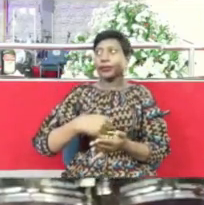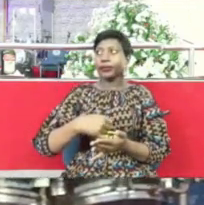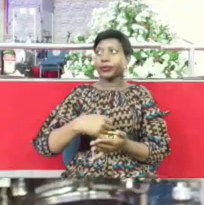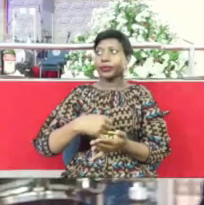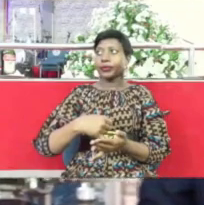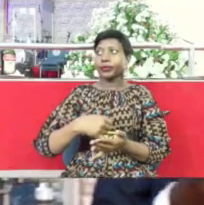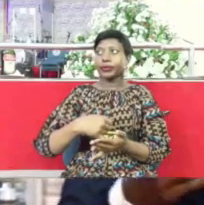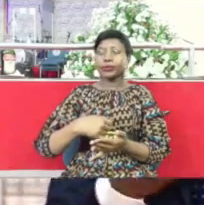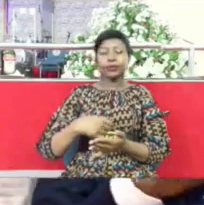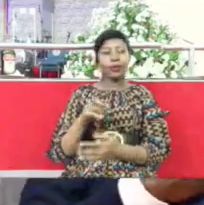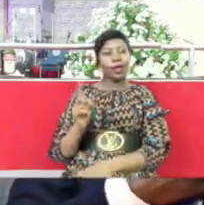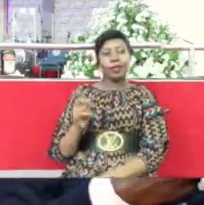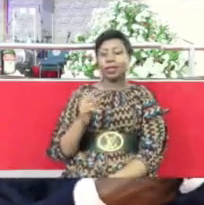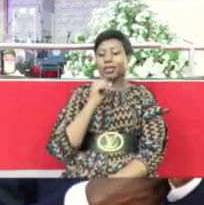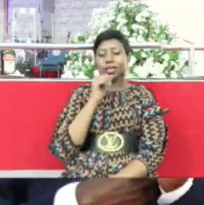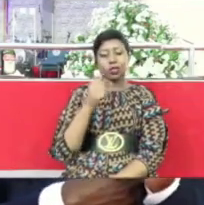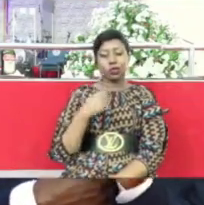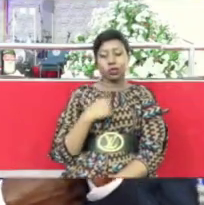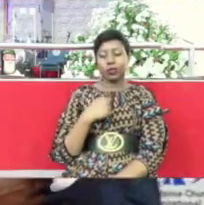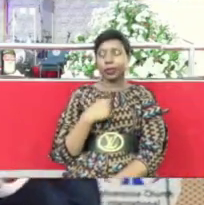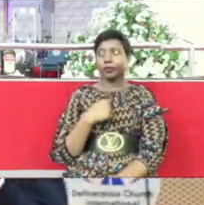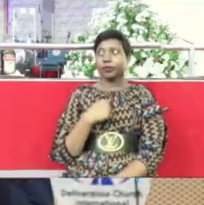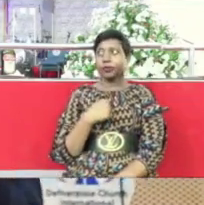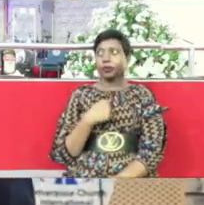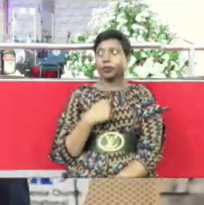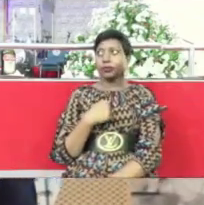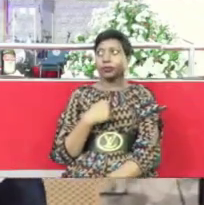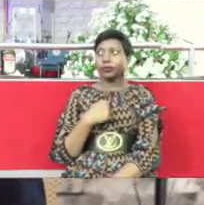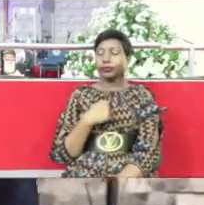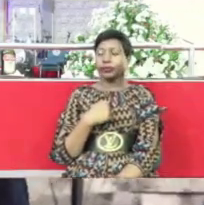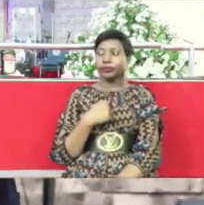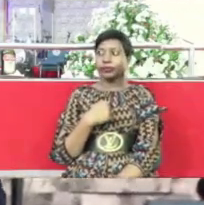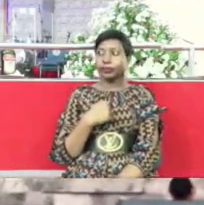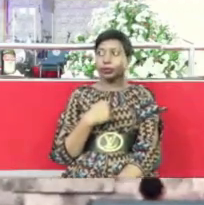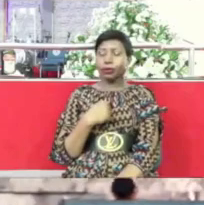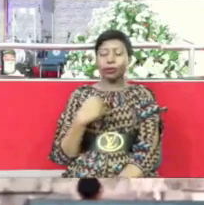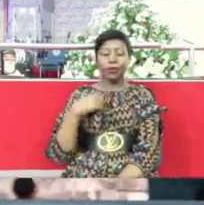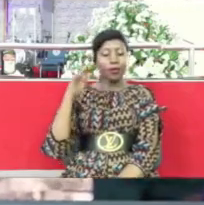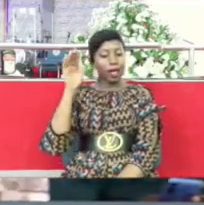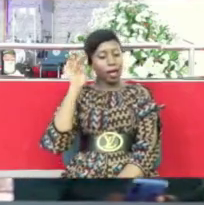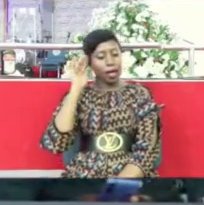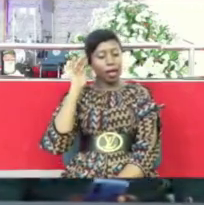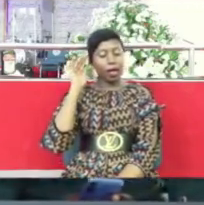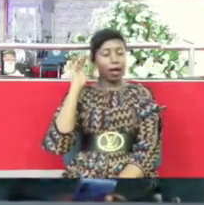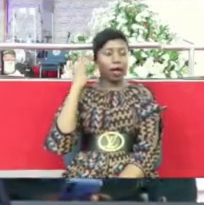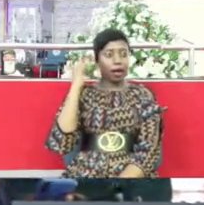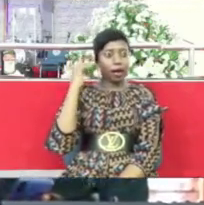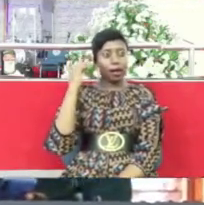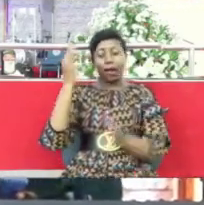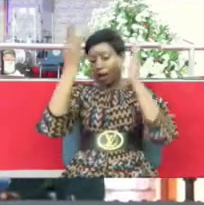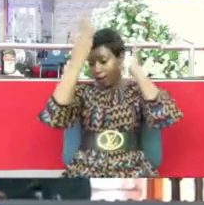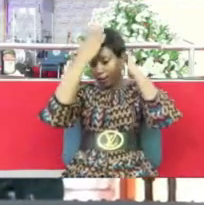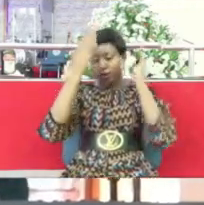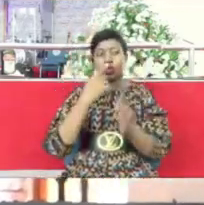This is not me, but I had this visit we were going. I had Bishop say this. He says, God Mungu has